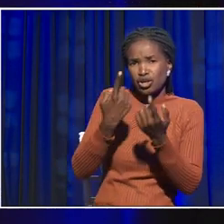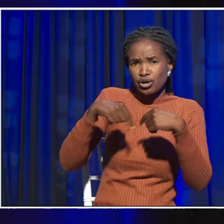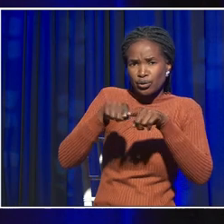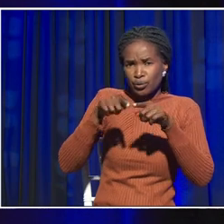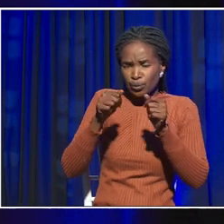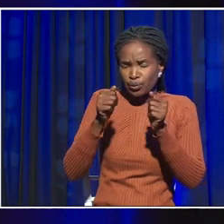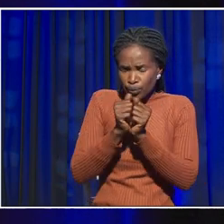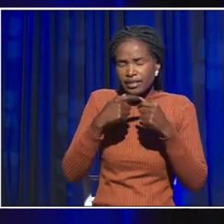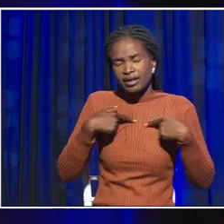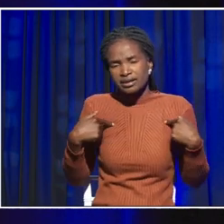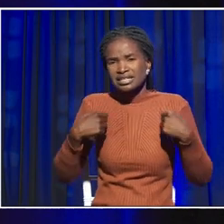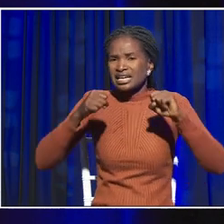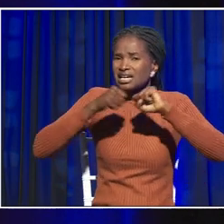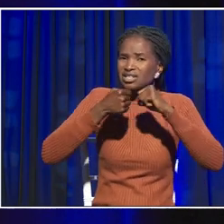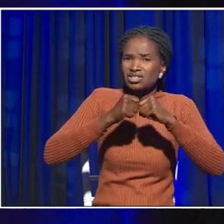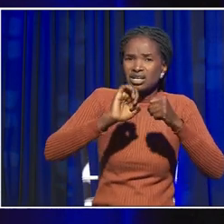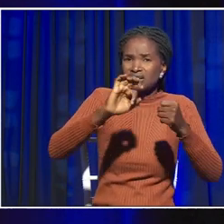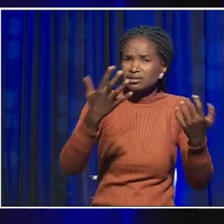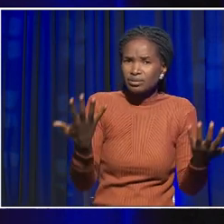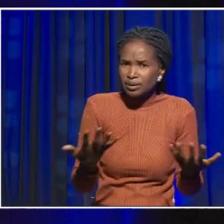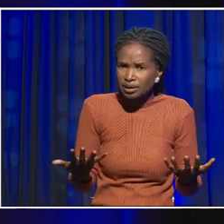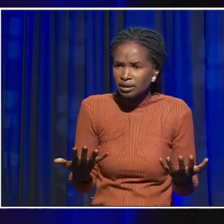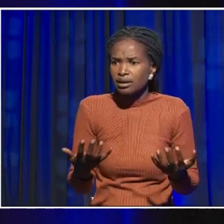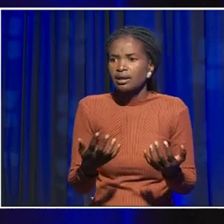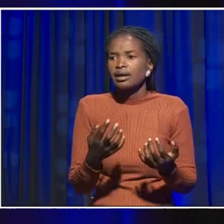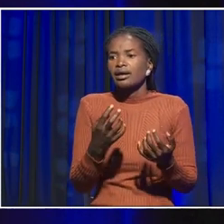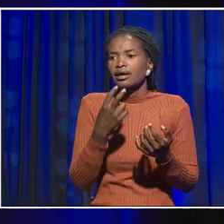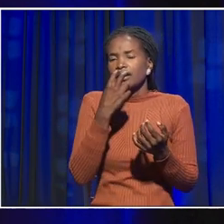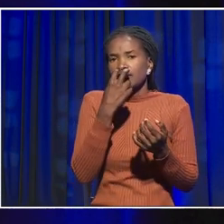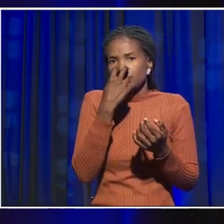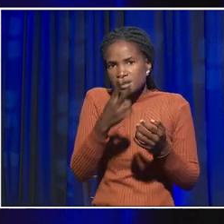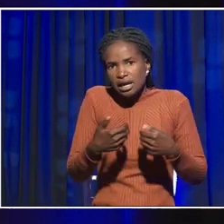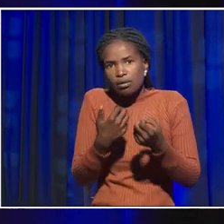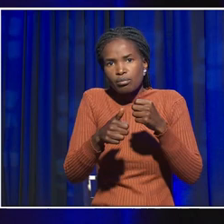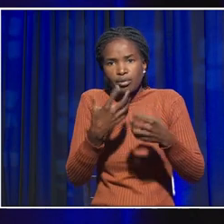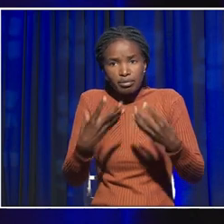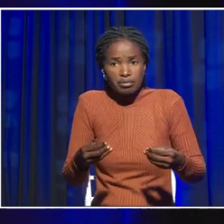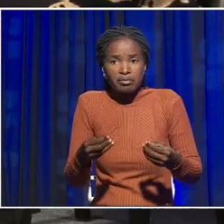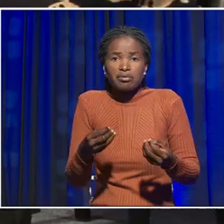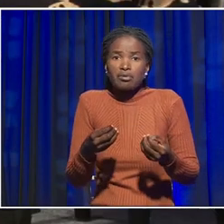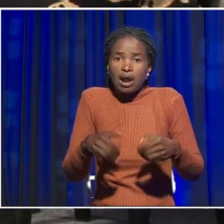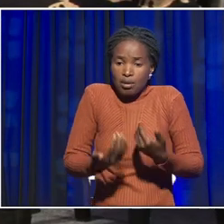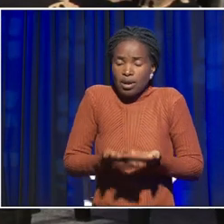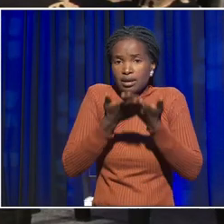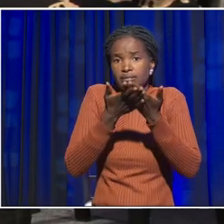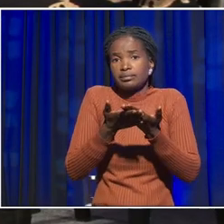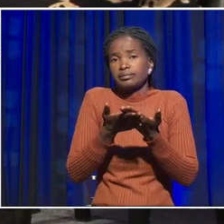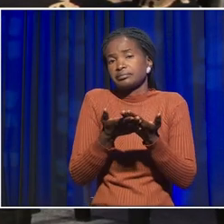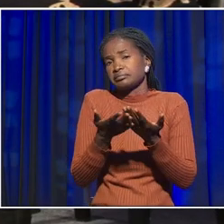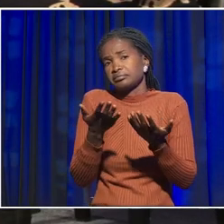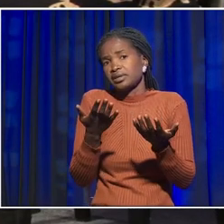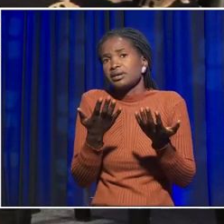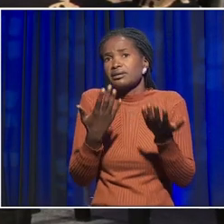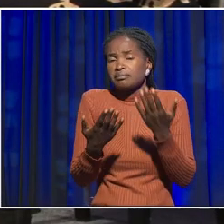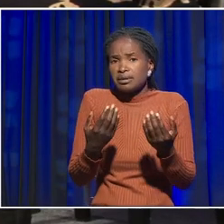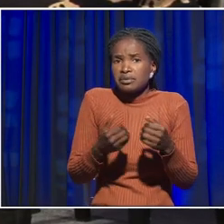of the challenges you have, and we may see then what we can create. Perhaps we can do what we said just now. Create